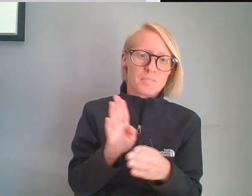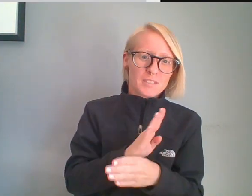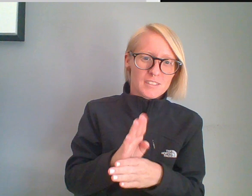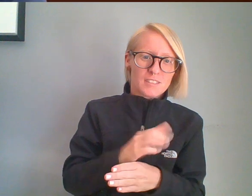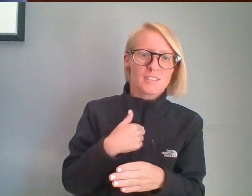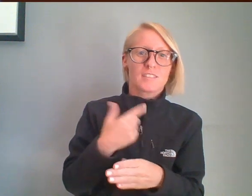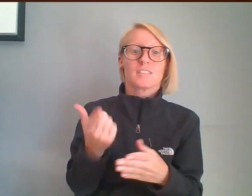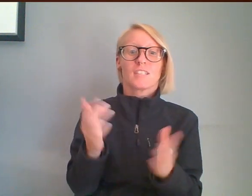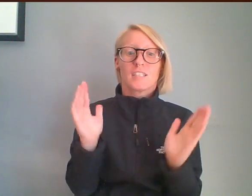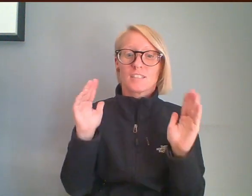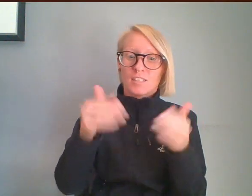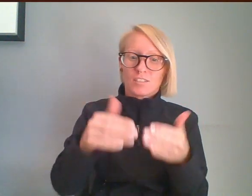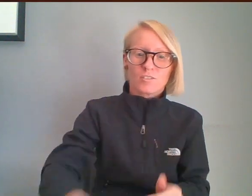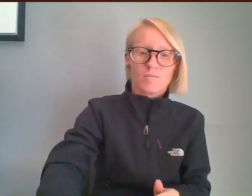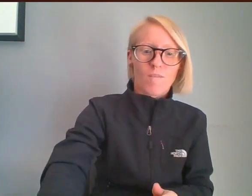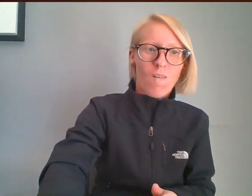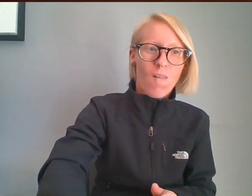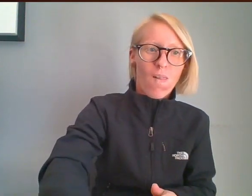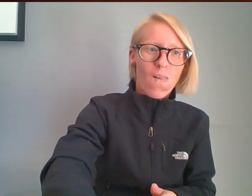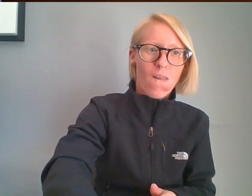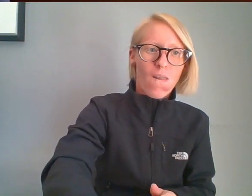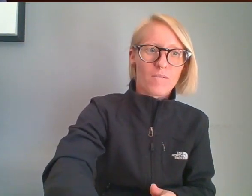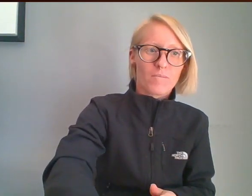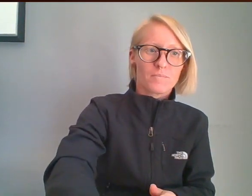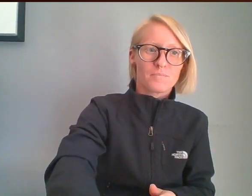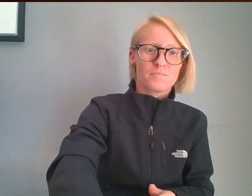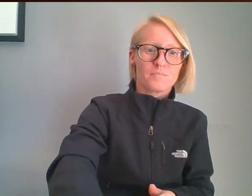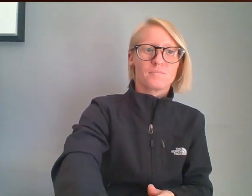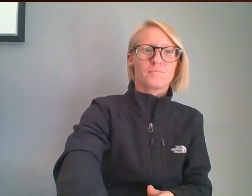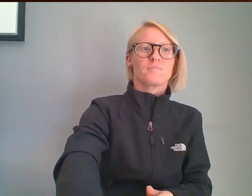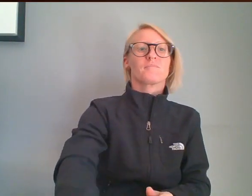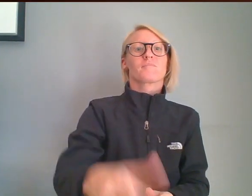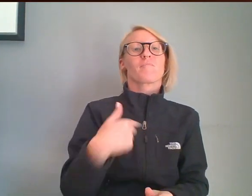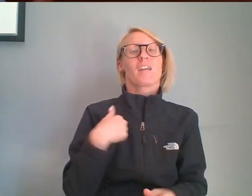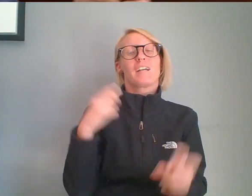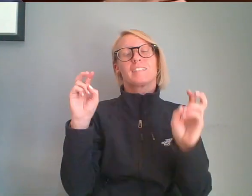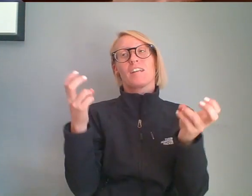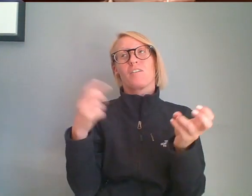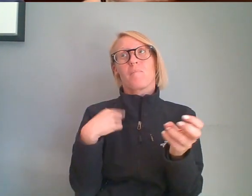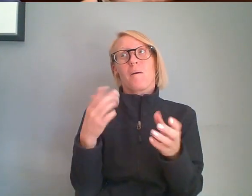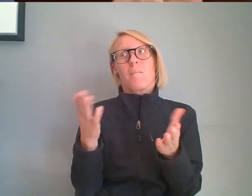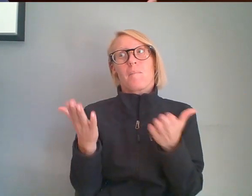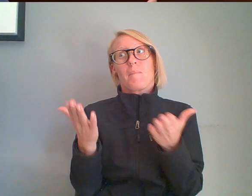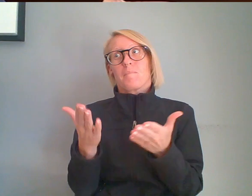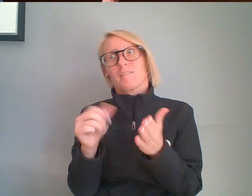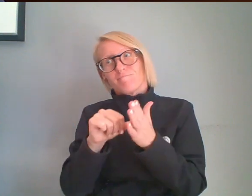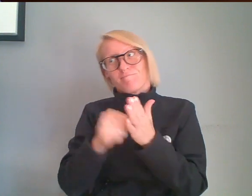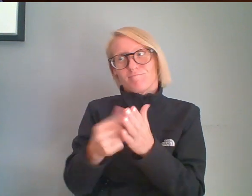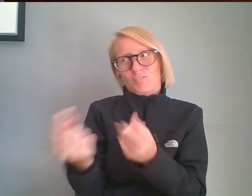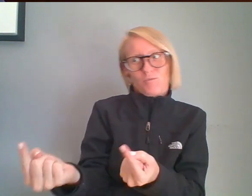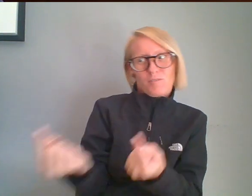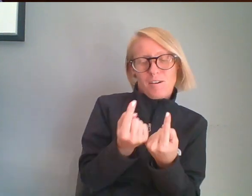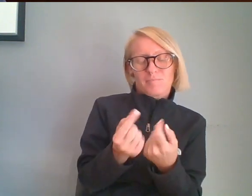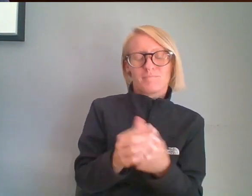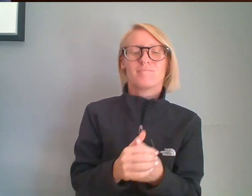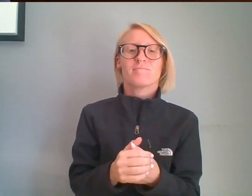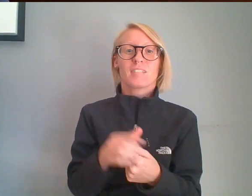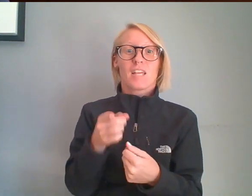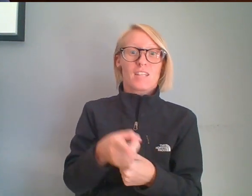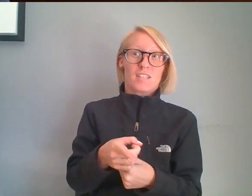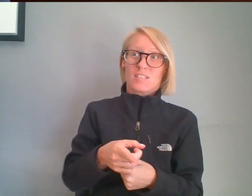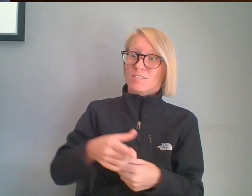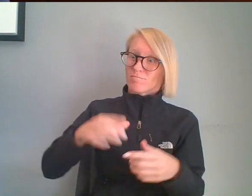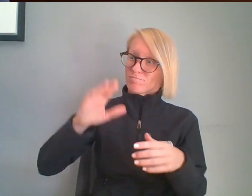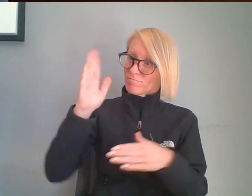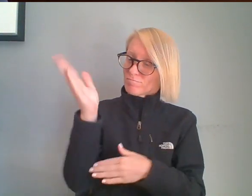hard, so something as simple as that I thought might draw a few of you here. So this is going to be a highly interactive and